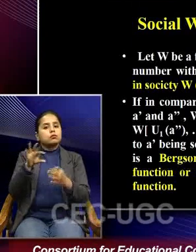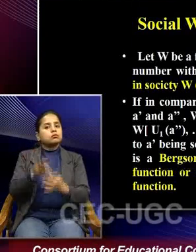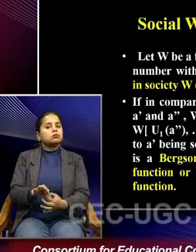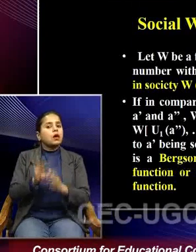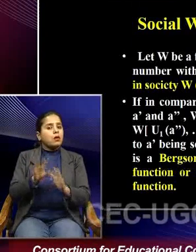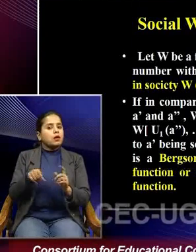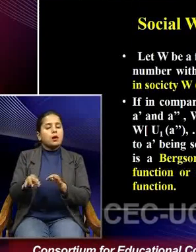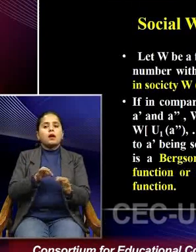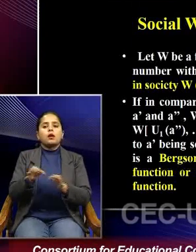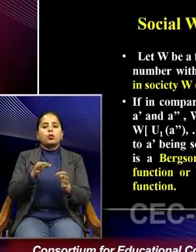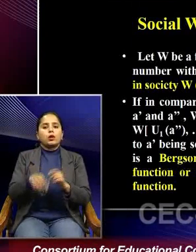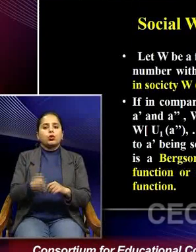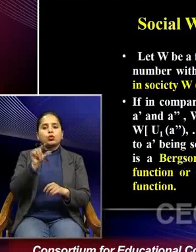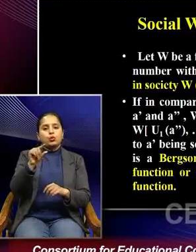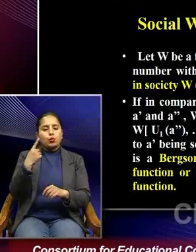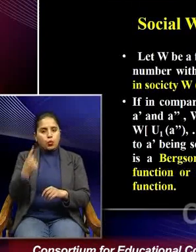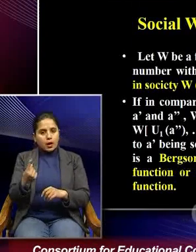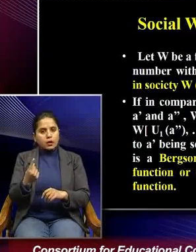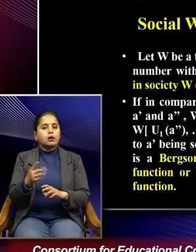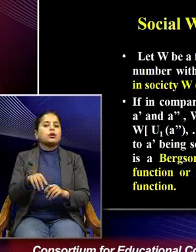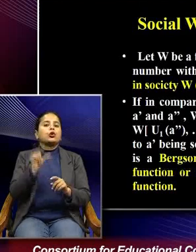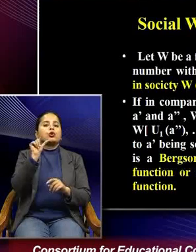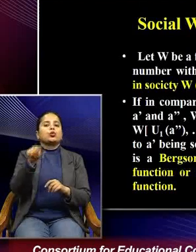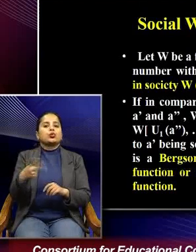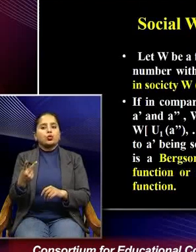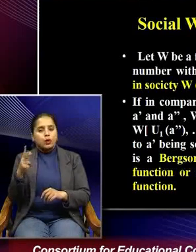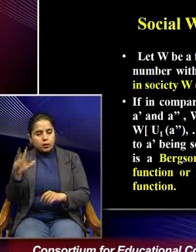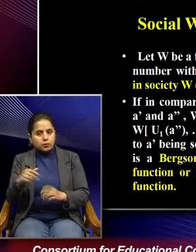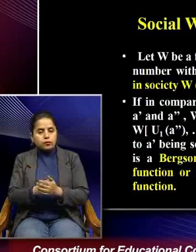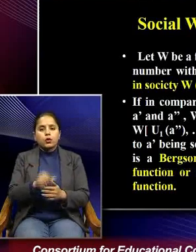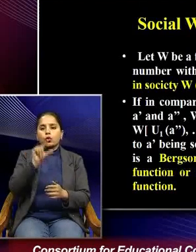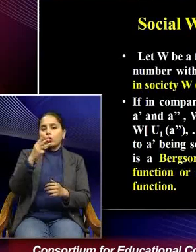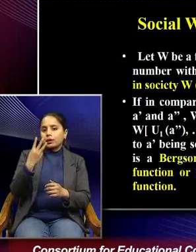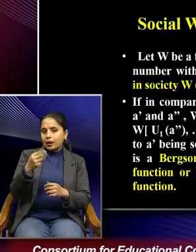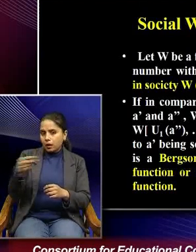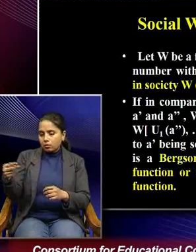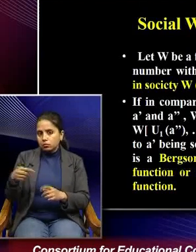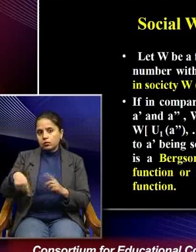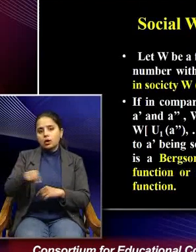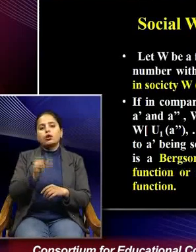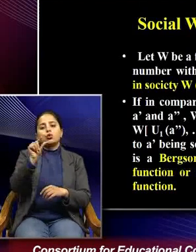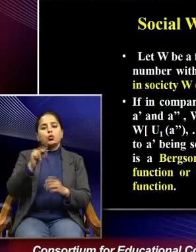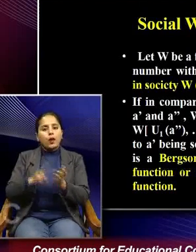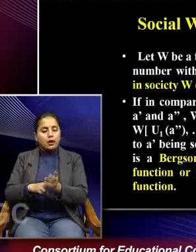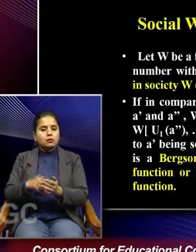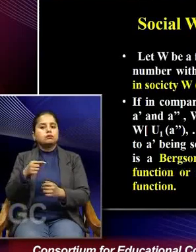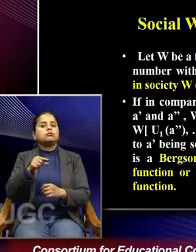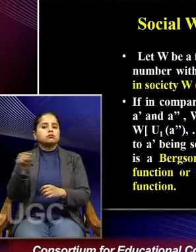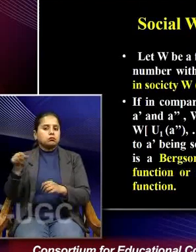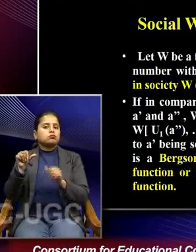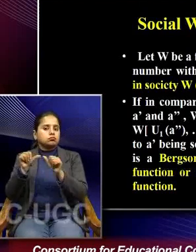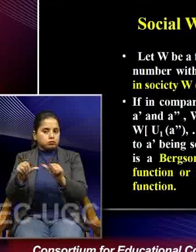are defined as U1A dash, U2A dash, U3A dash and so on till UNA dash.